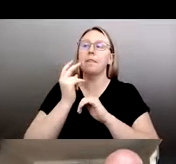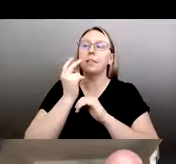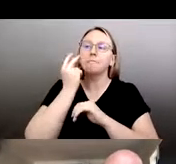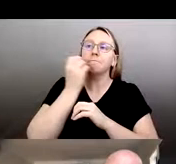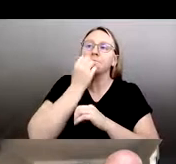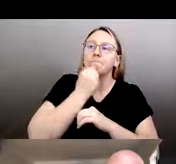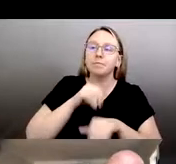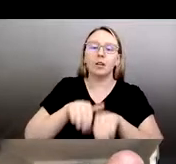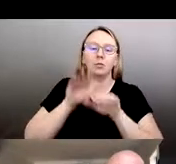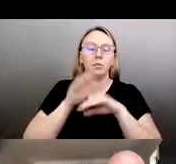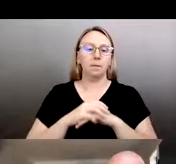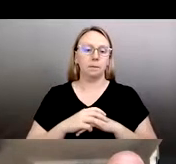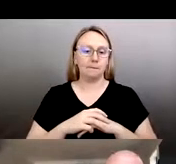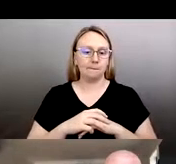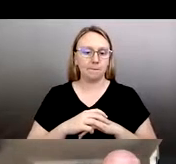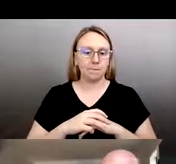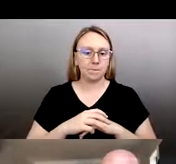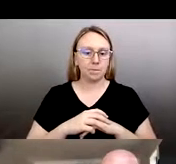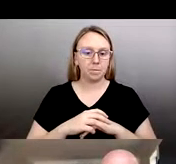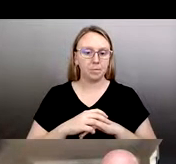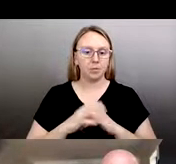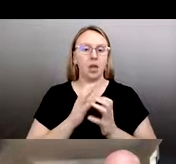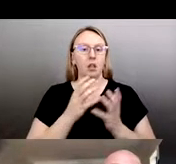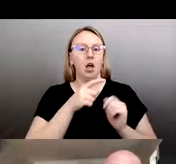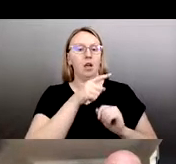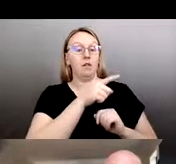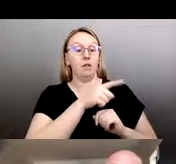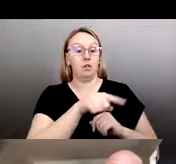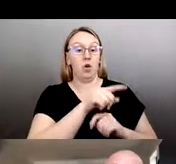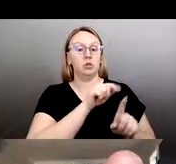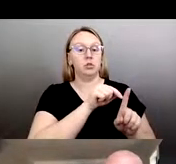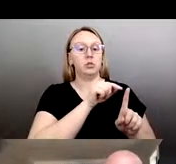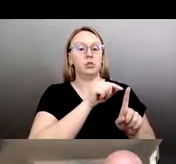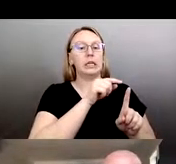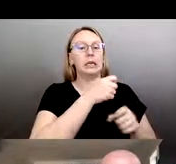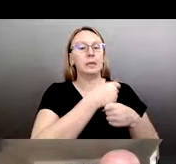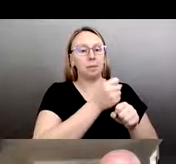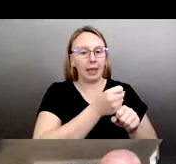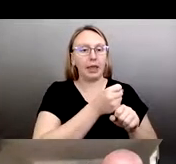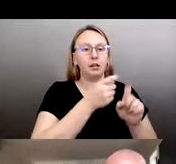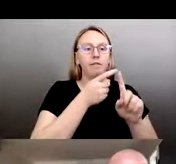and his upbringing. So a lot of these were made or modeled after churches that he remembered seeing growing up in Italy.